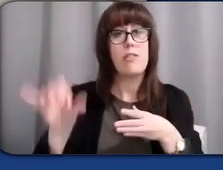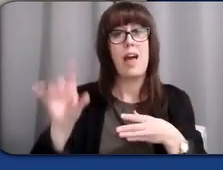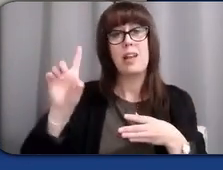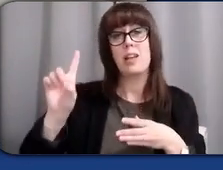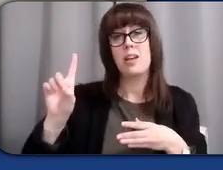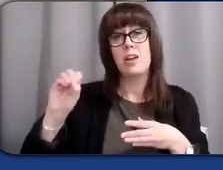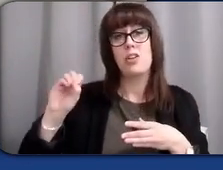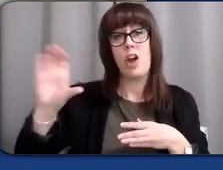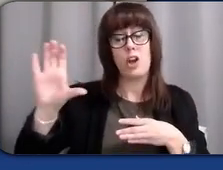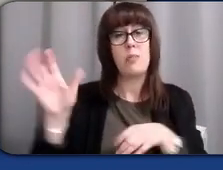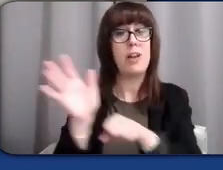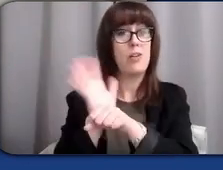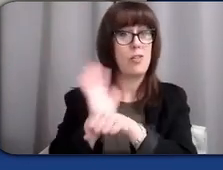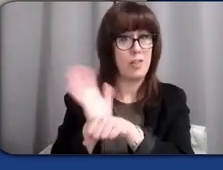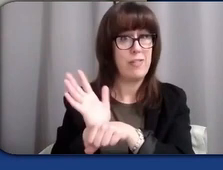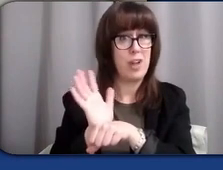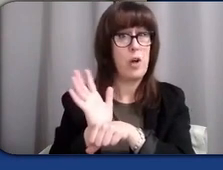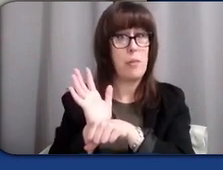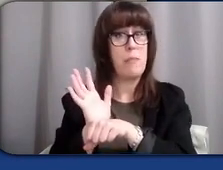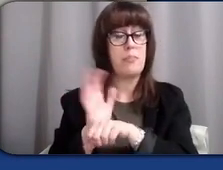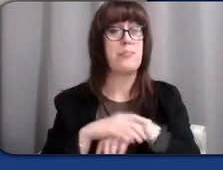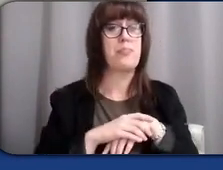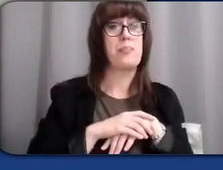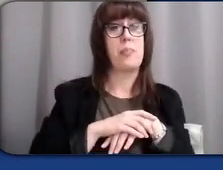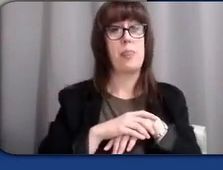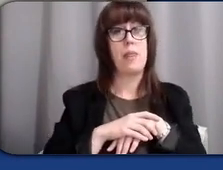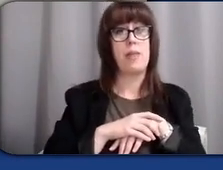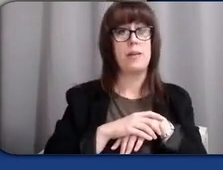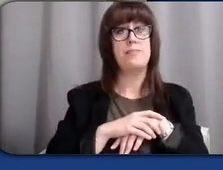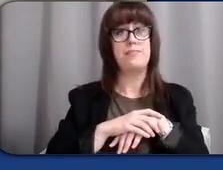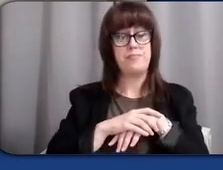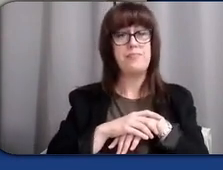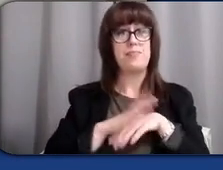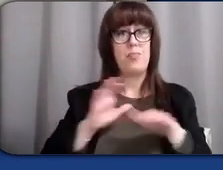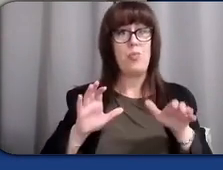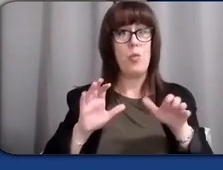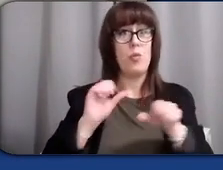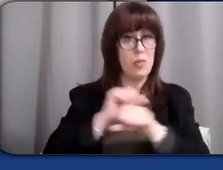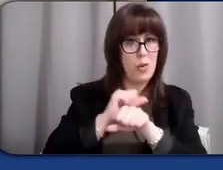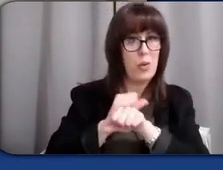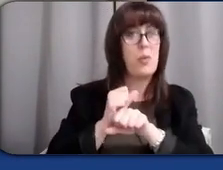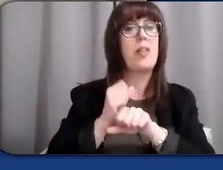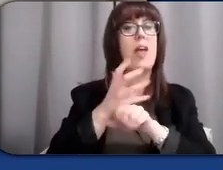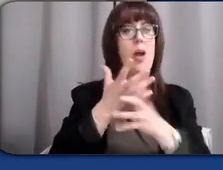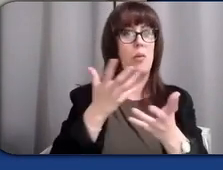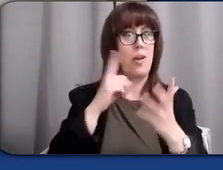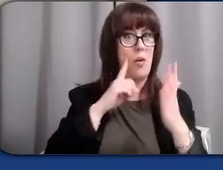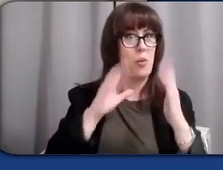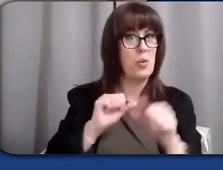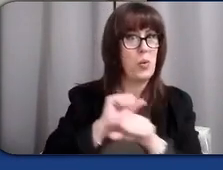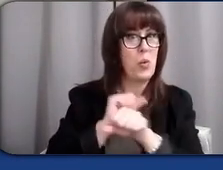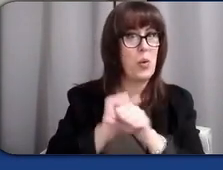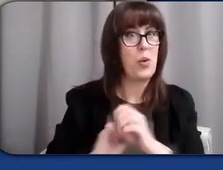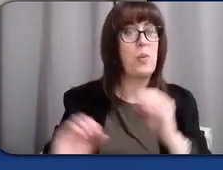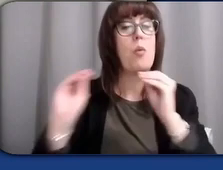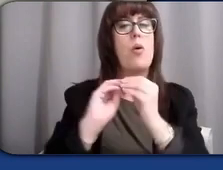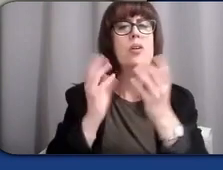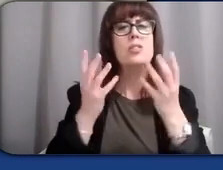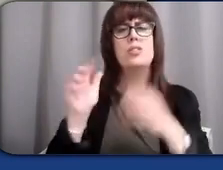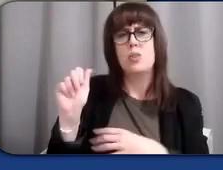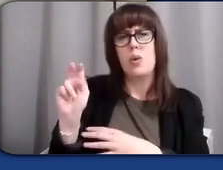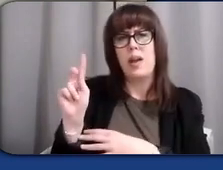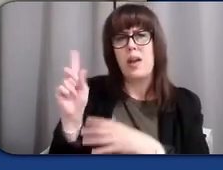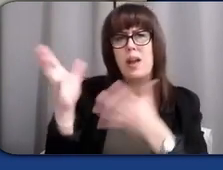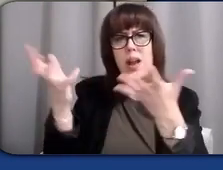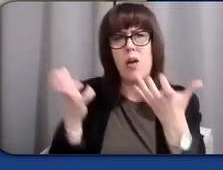film that we did, and I hope that we will do more. So I wanted to ask Andy to describe